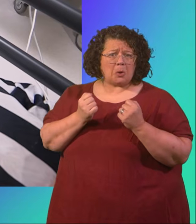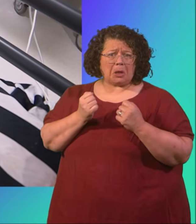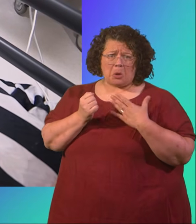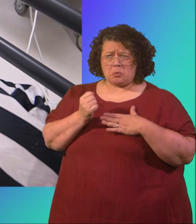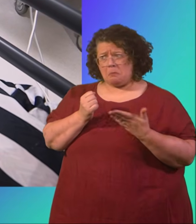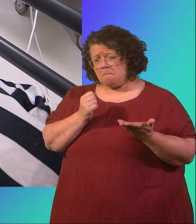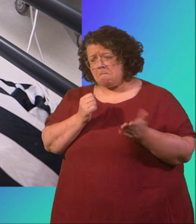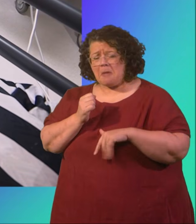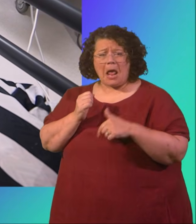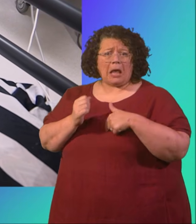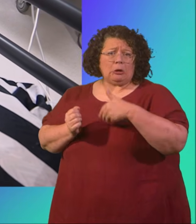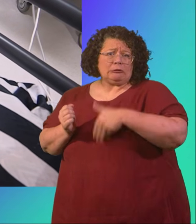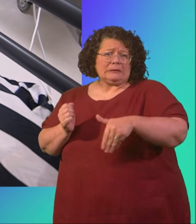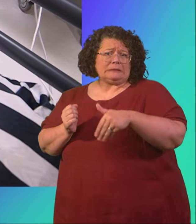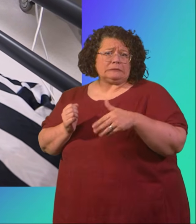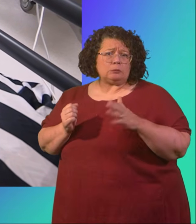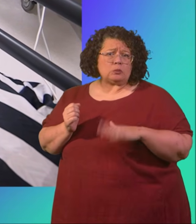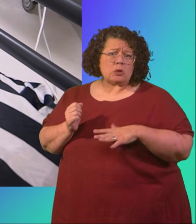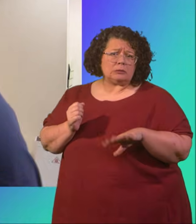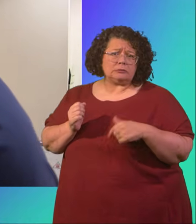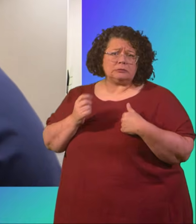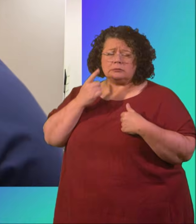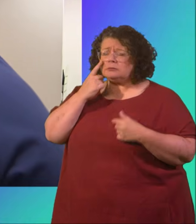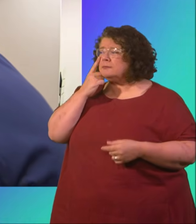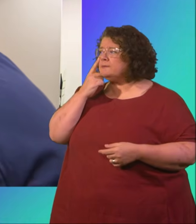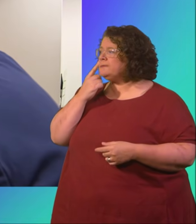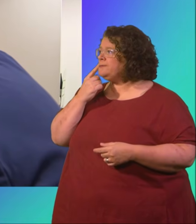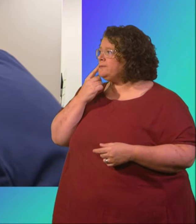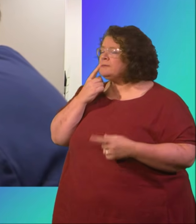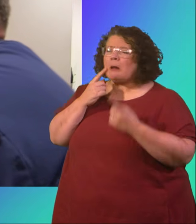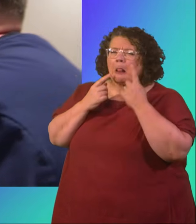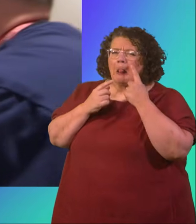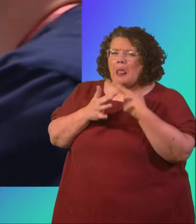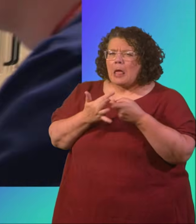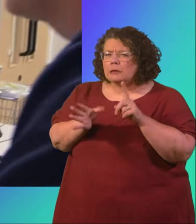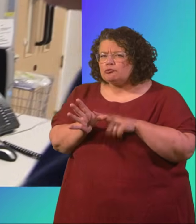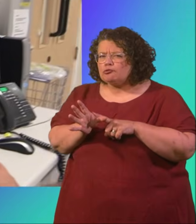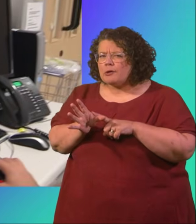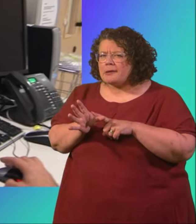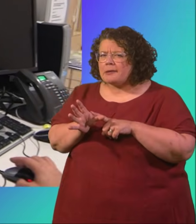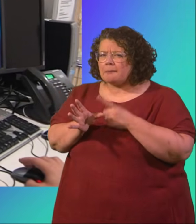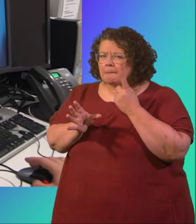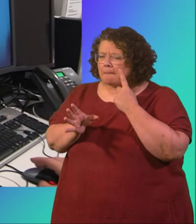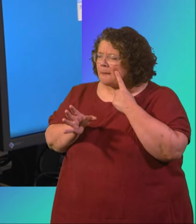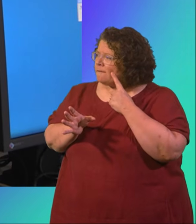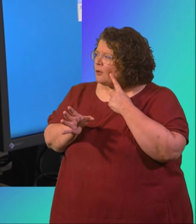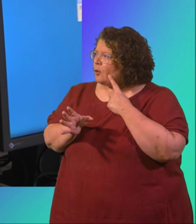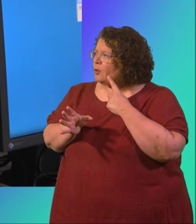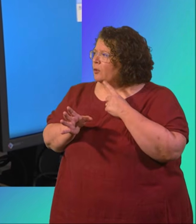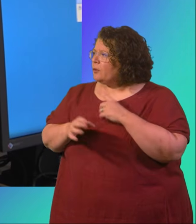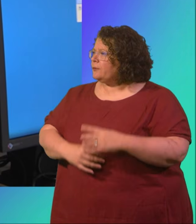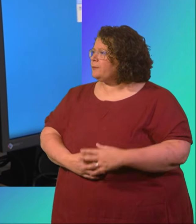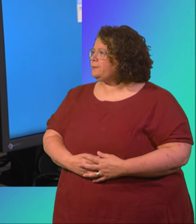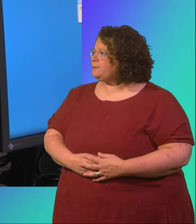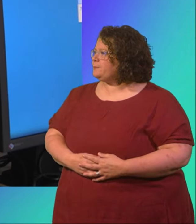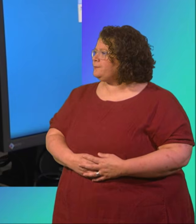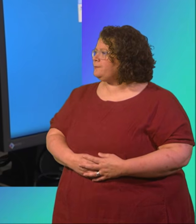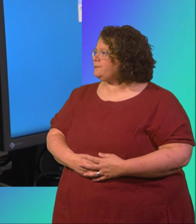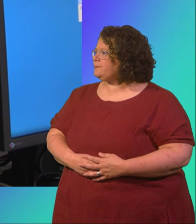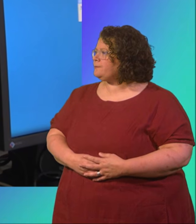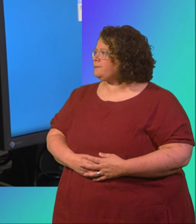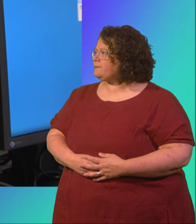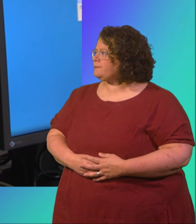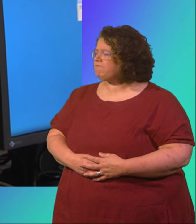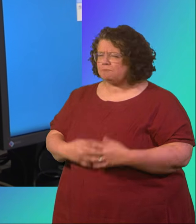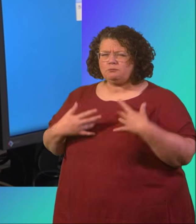anything. I want to get back to playing cricket. OK, let's just check out your x-rays first. Then you can get on with winning the Ashes. I'm